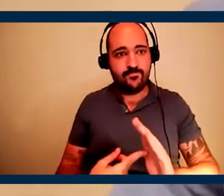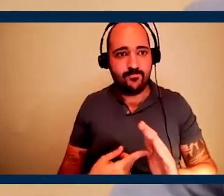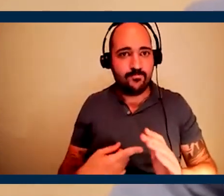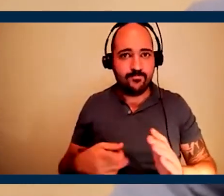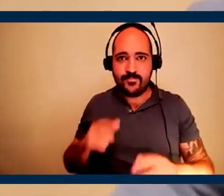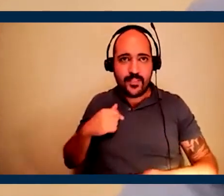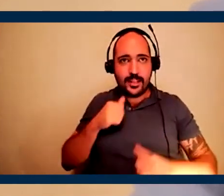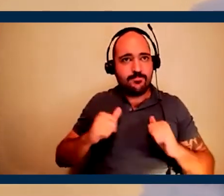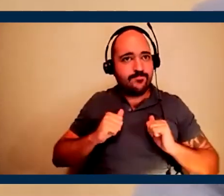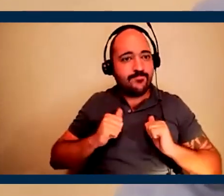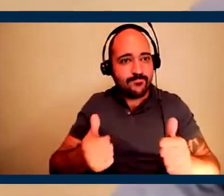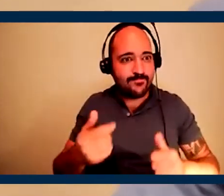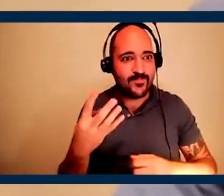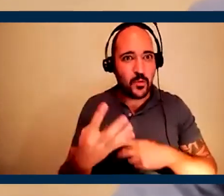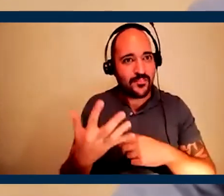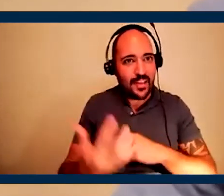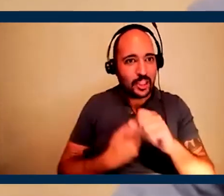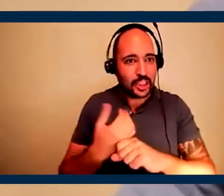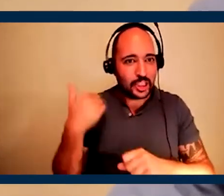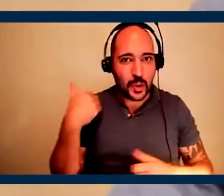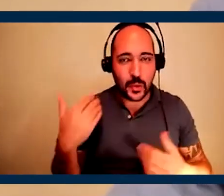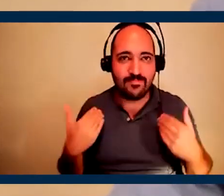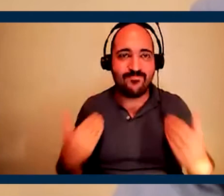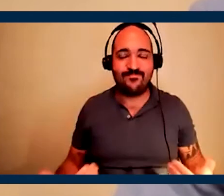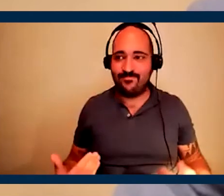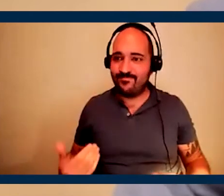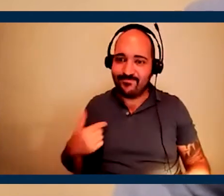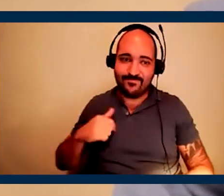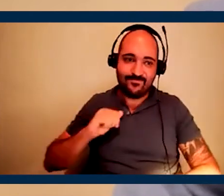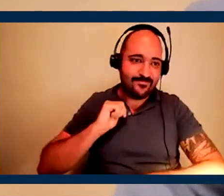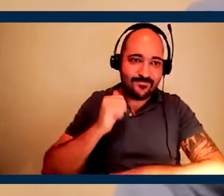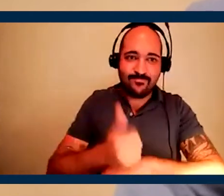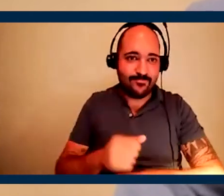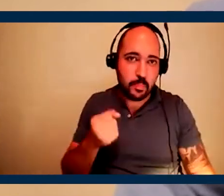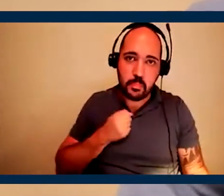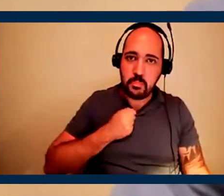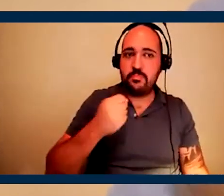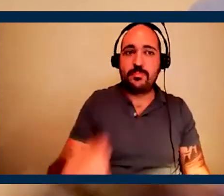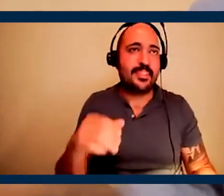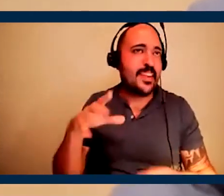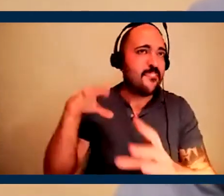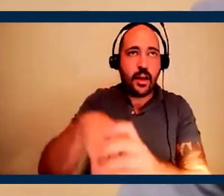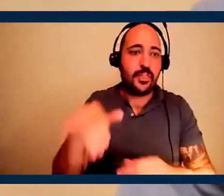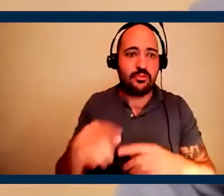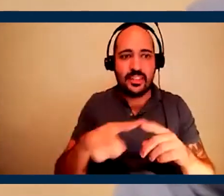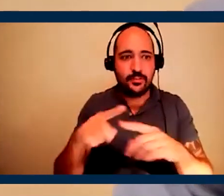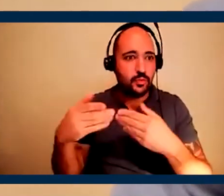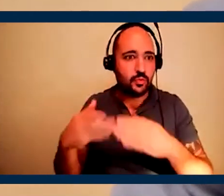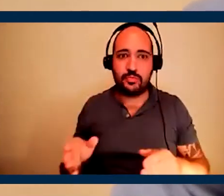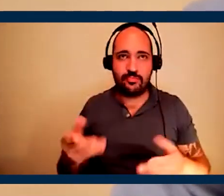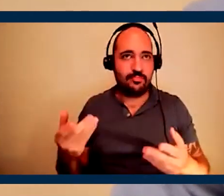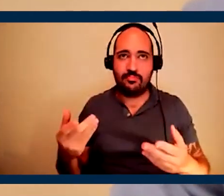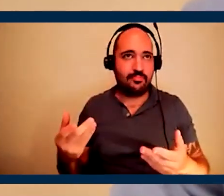in LA County, I mean, I've been here for a few years, and put myself in those rooms that I needed to be in, I would not be in this job right